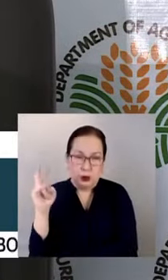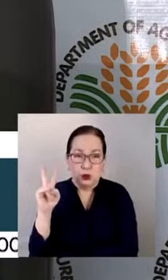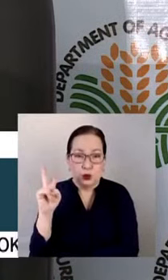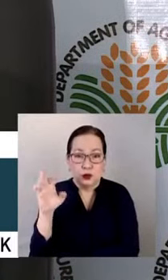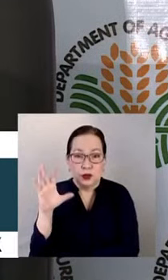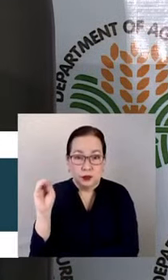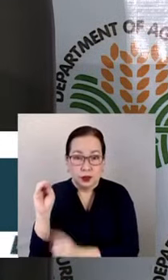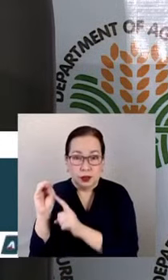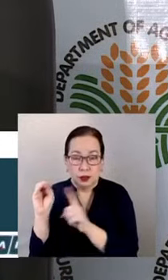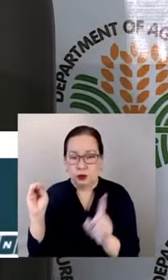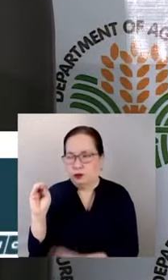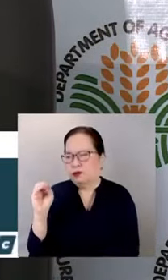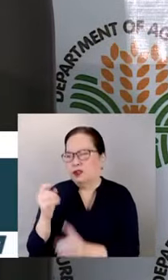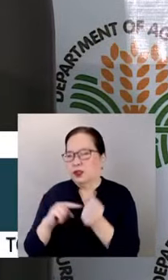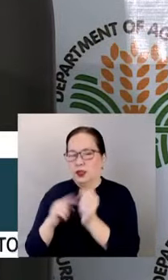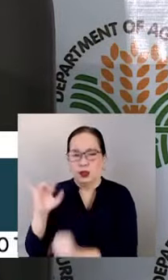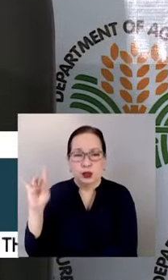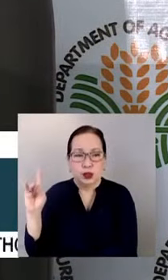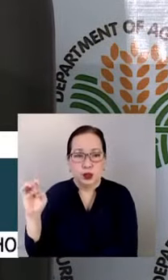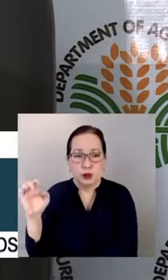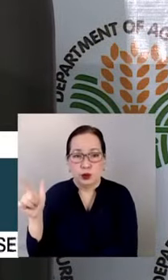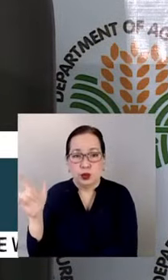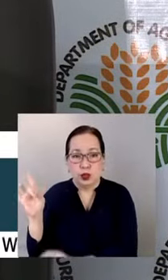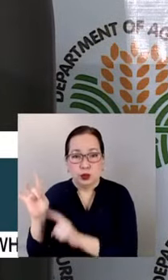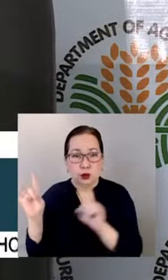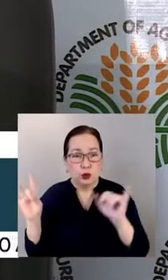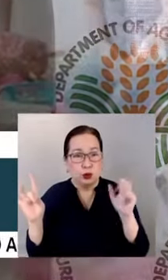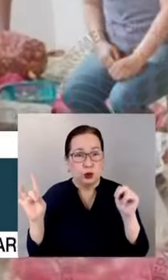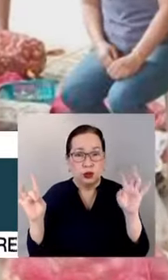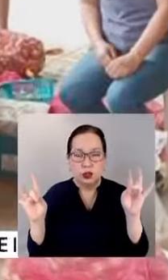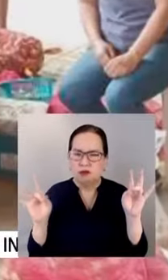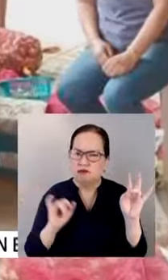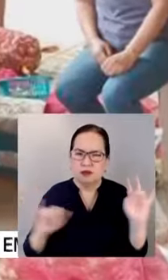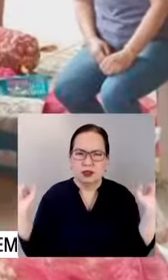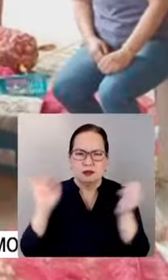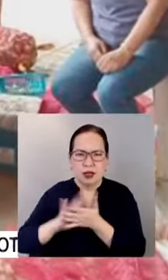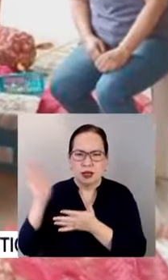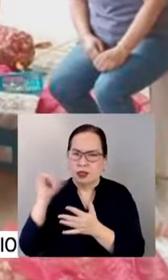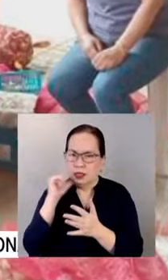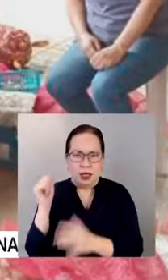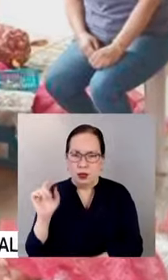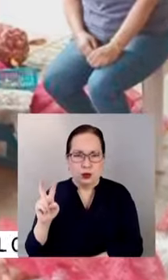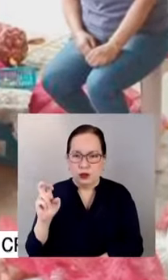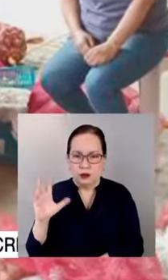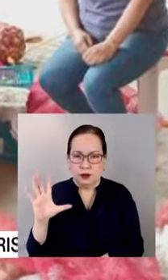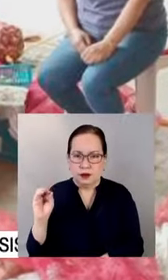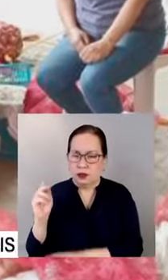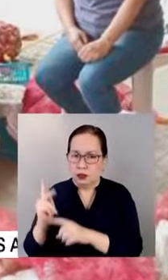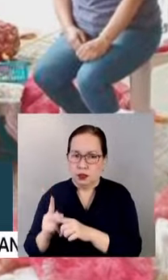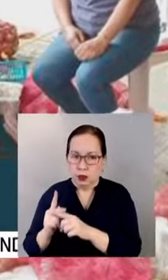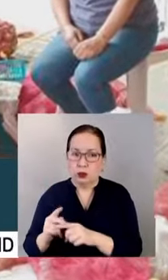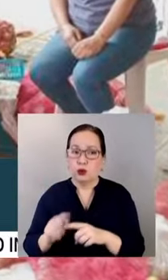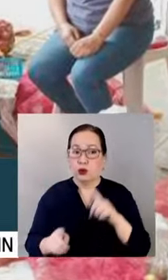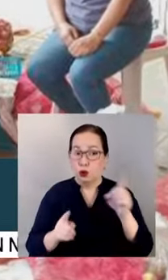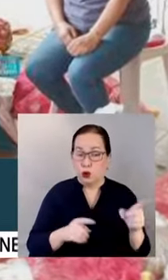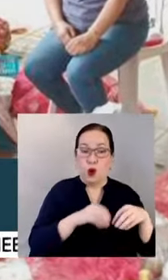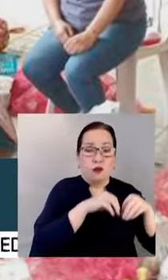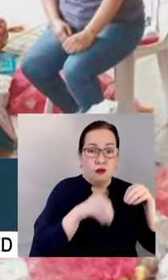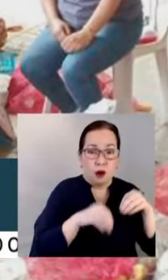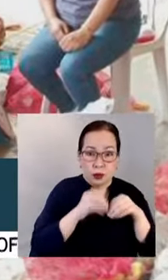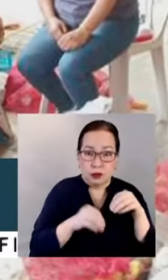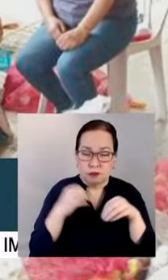28 to January 7, wala rin sa level na yon. But Rise Up and Onion farmers still expressed concern and